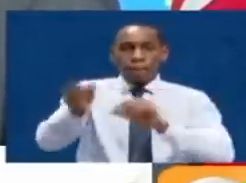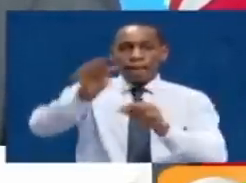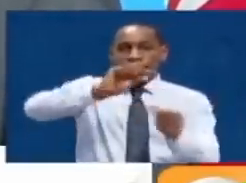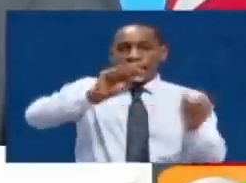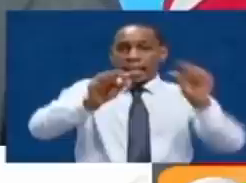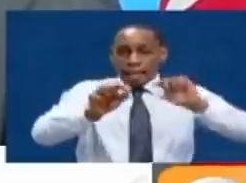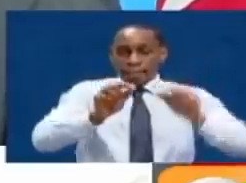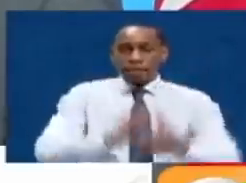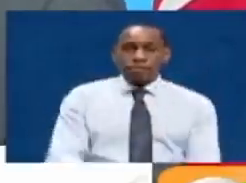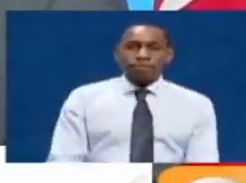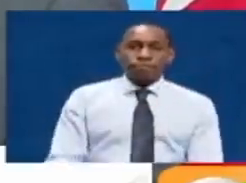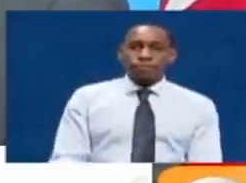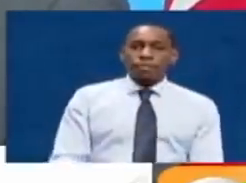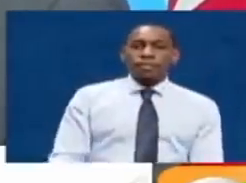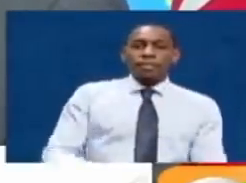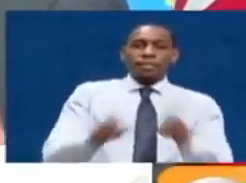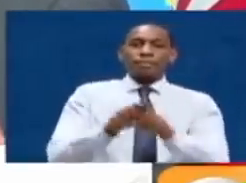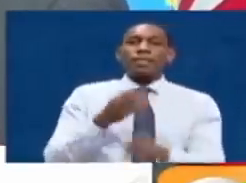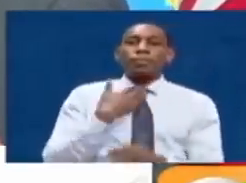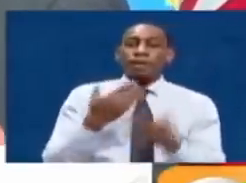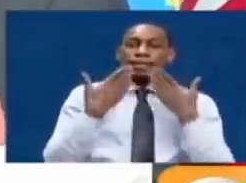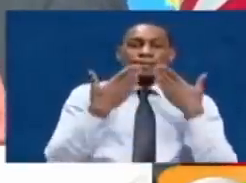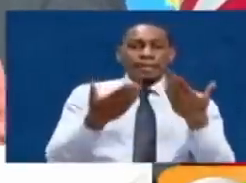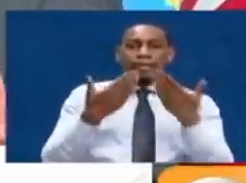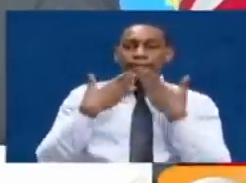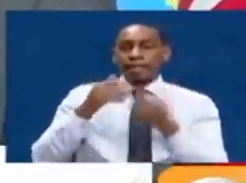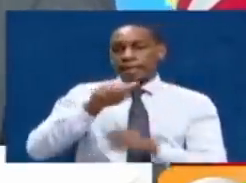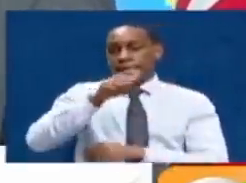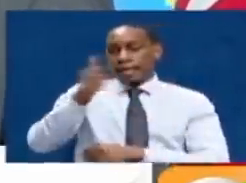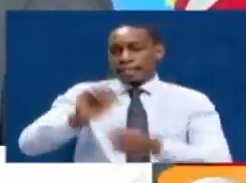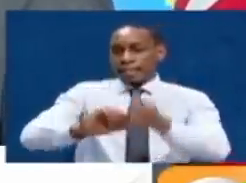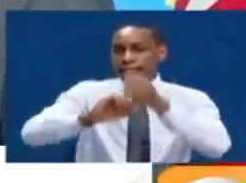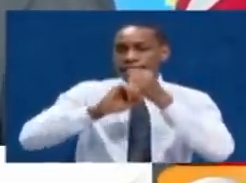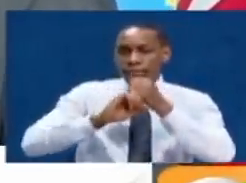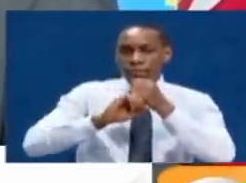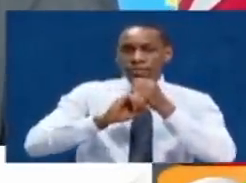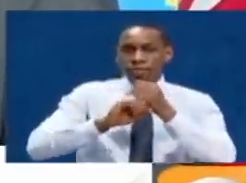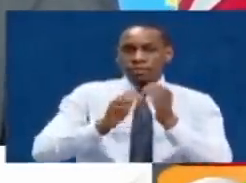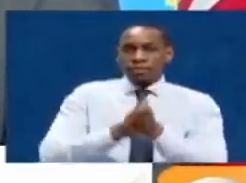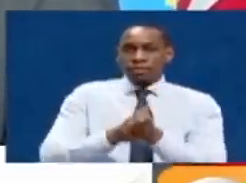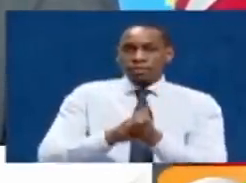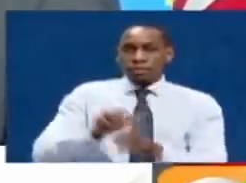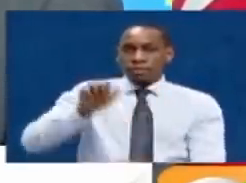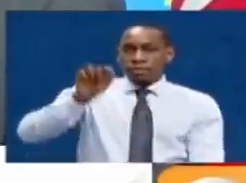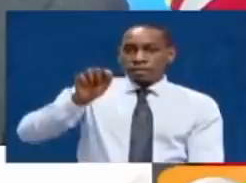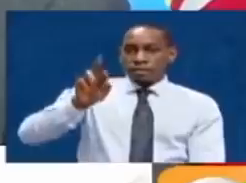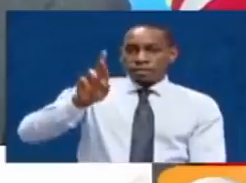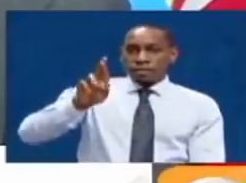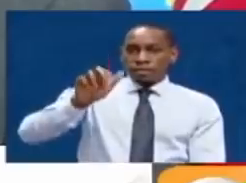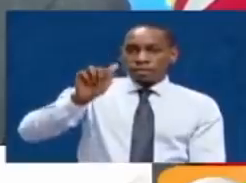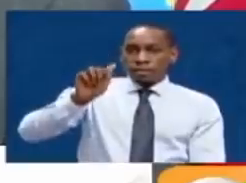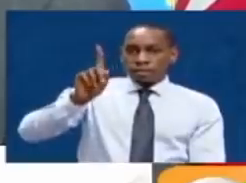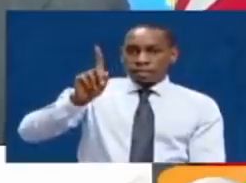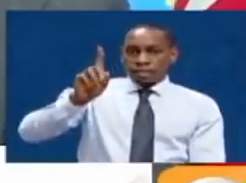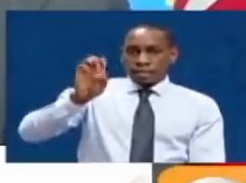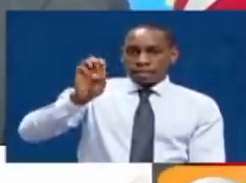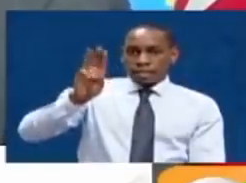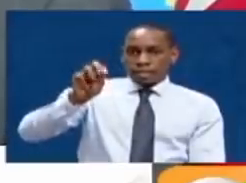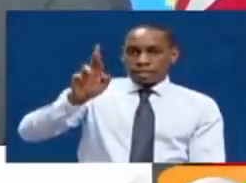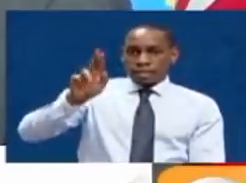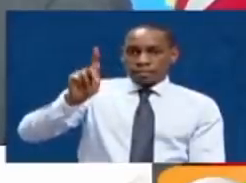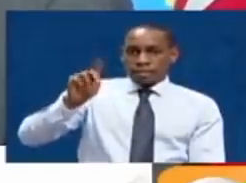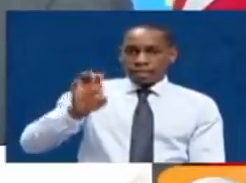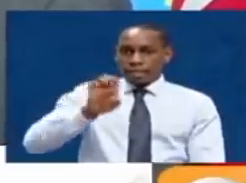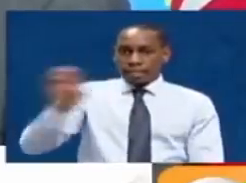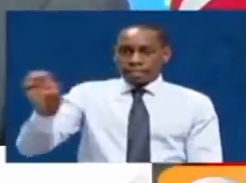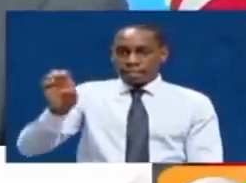laboratories. And I also want to thank other supporters, Trademark East Africa in particular, who have been